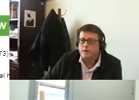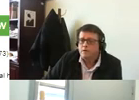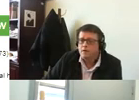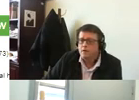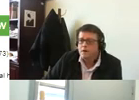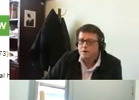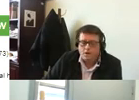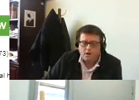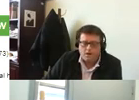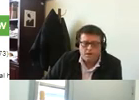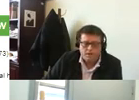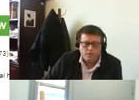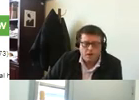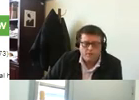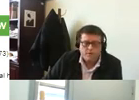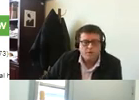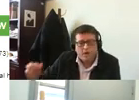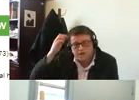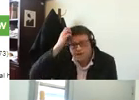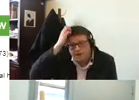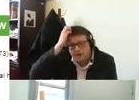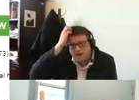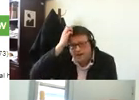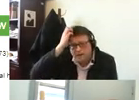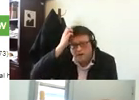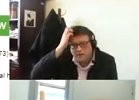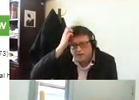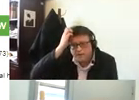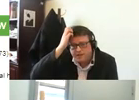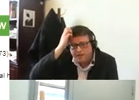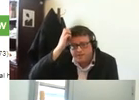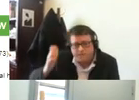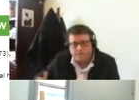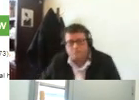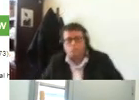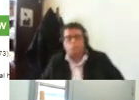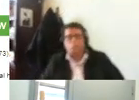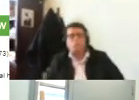effective. So I'm just going to pause there and I'll hand it off to Steve.